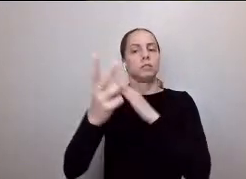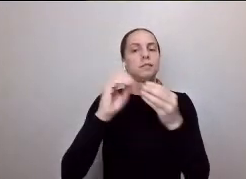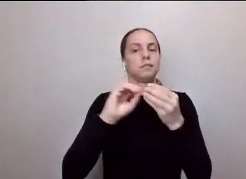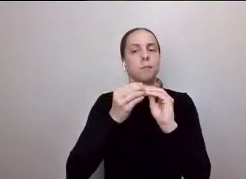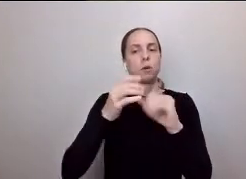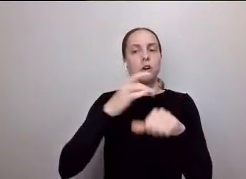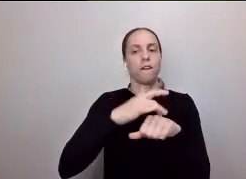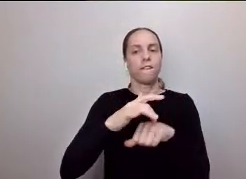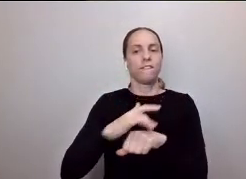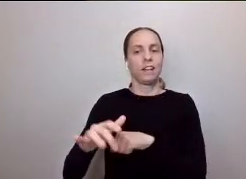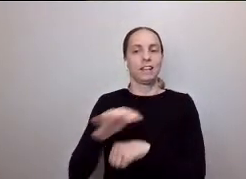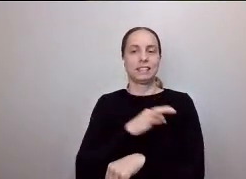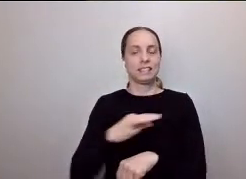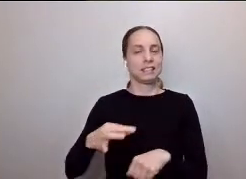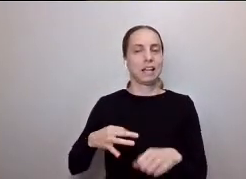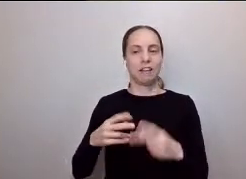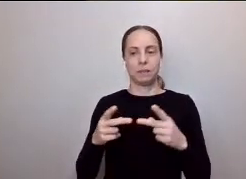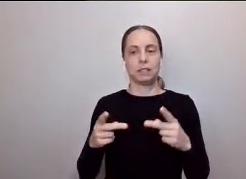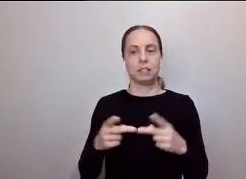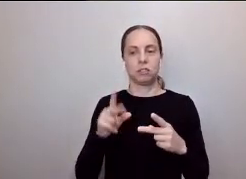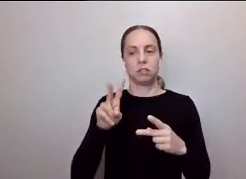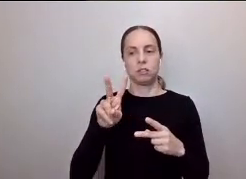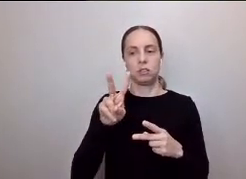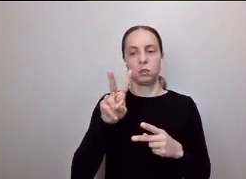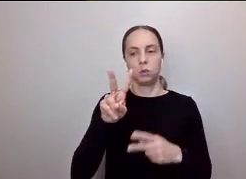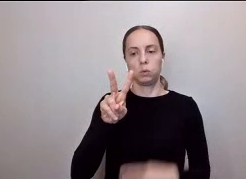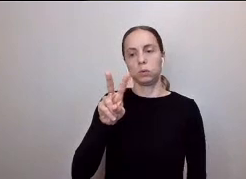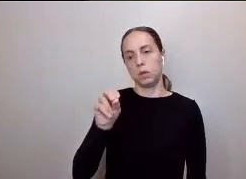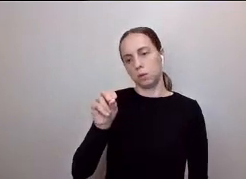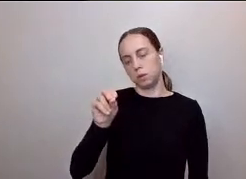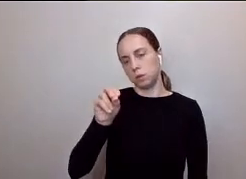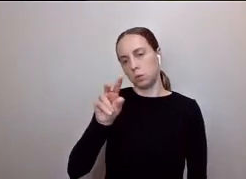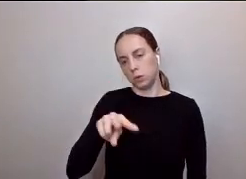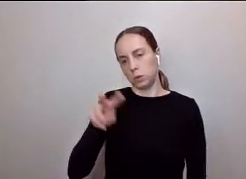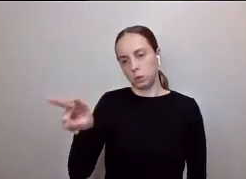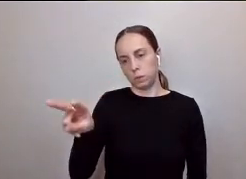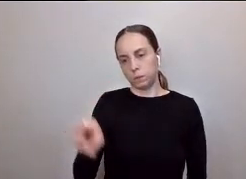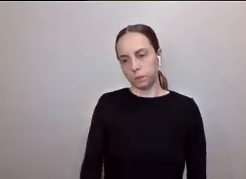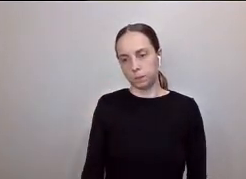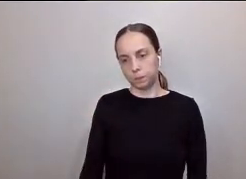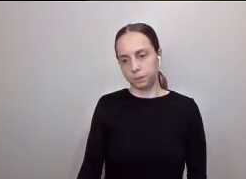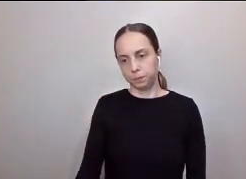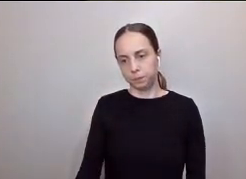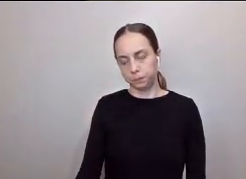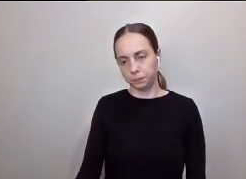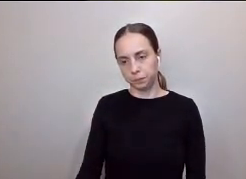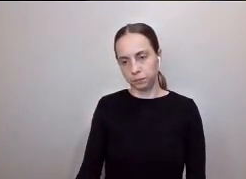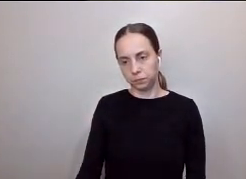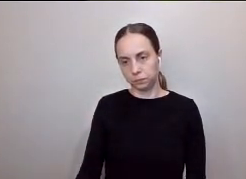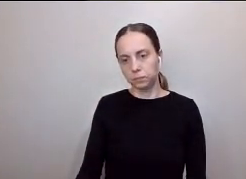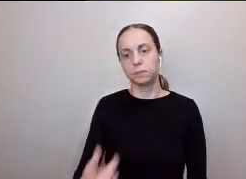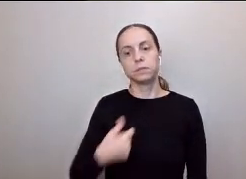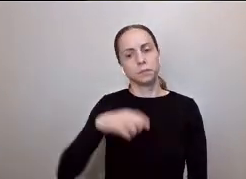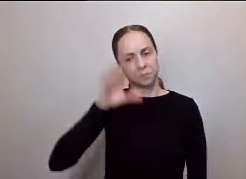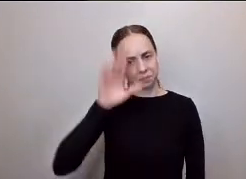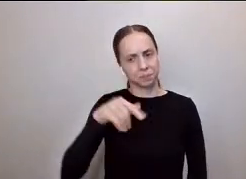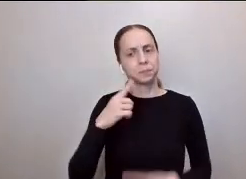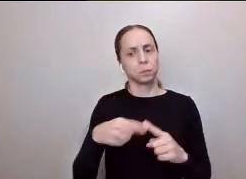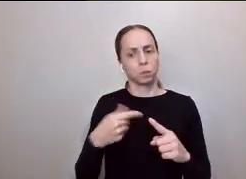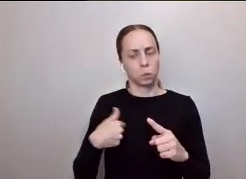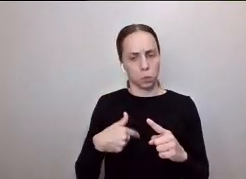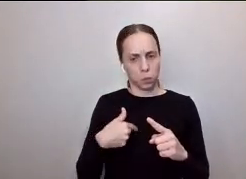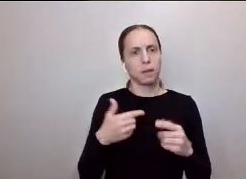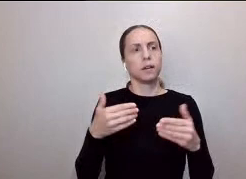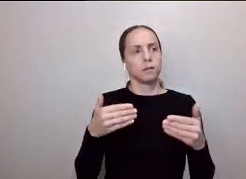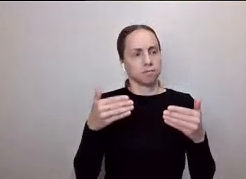in 2022. And so I know that as we move on from this vote into the rest